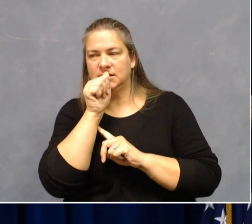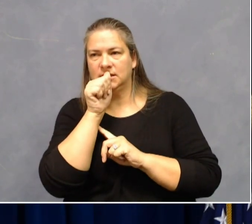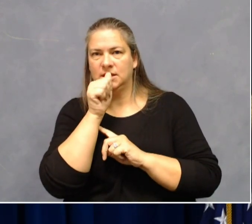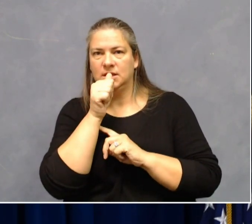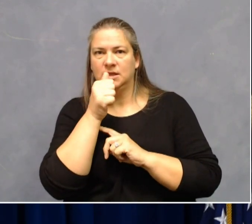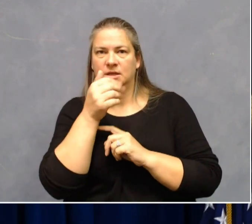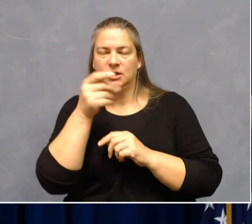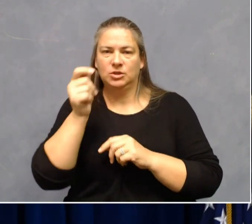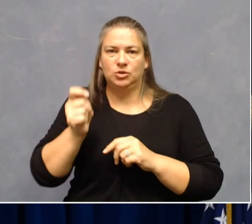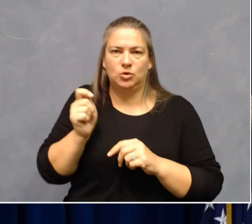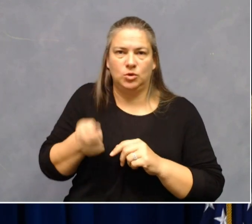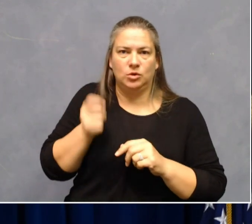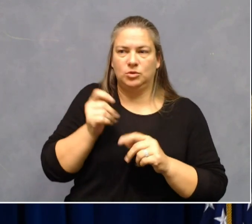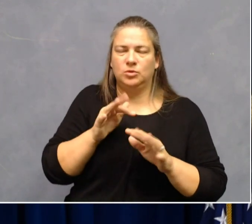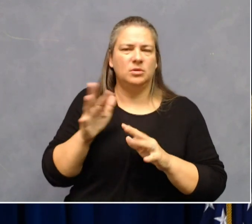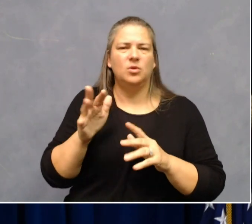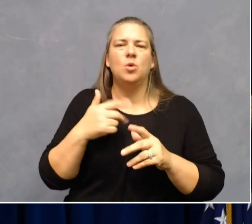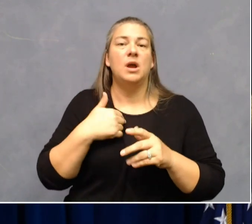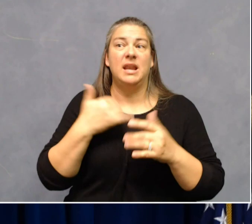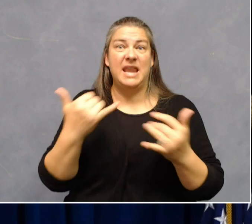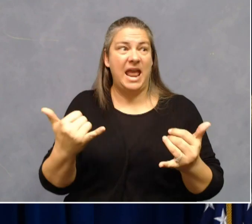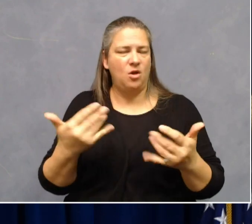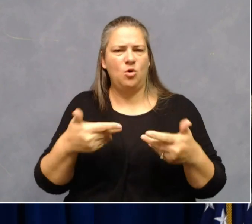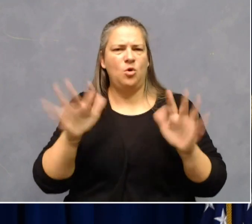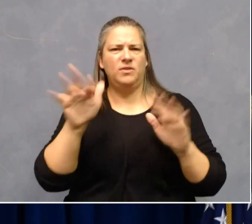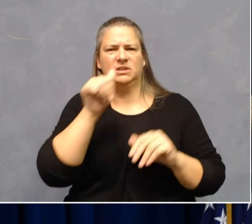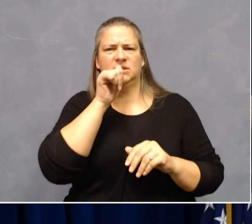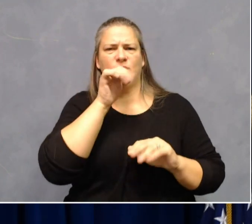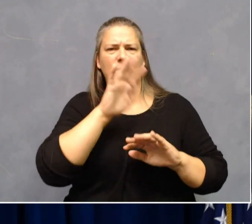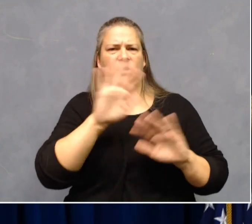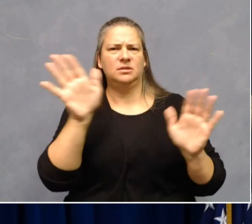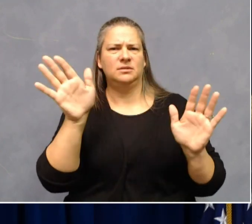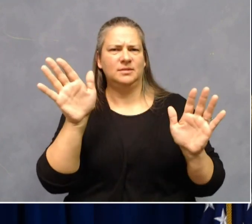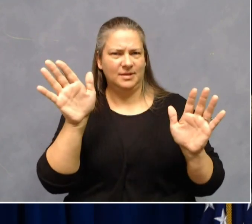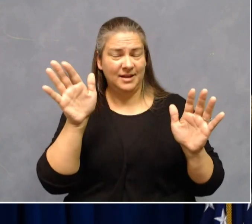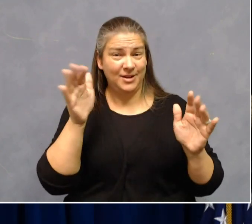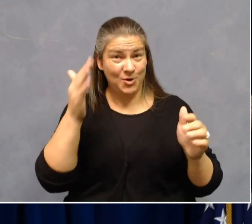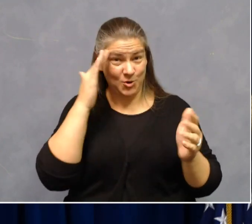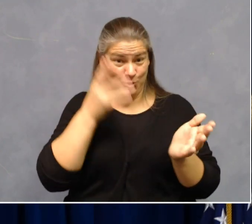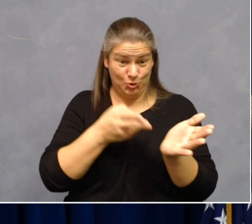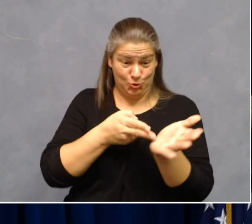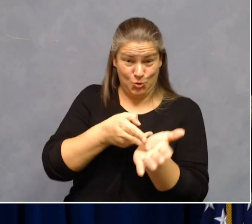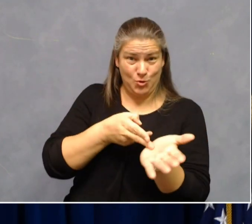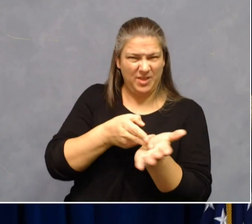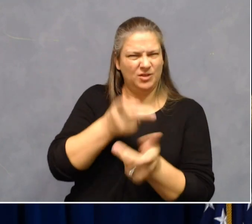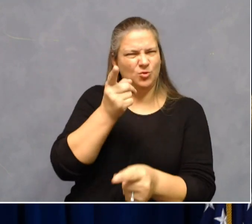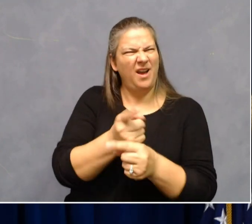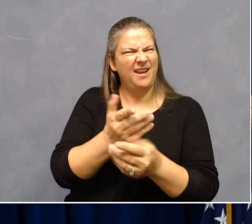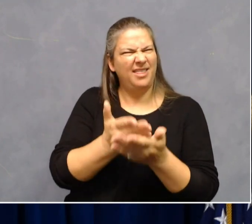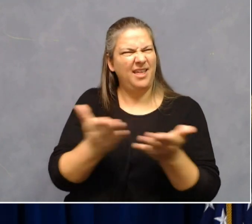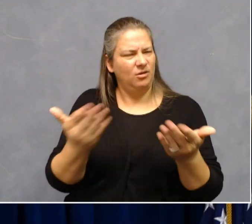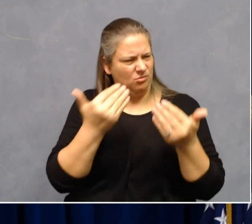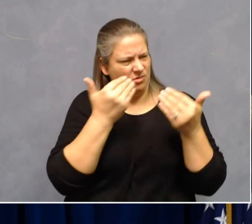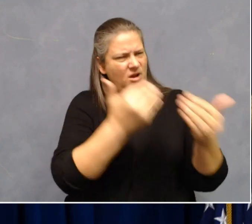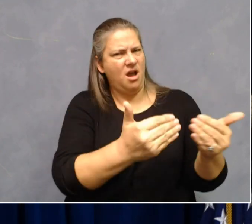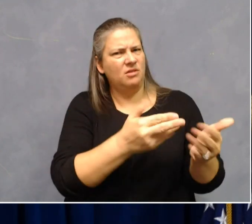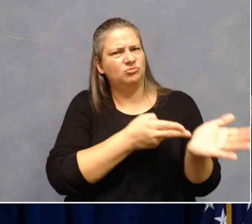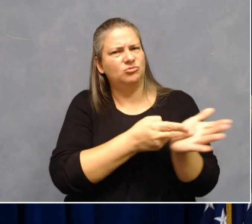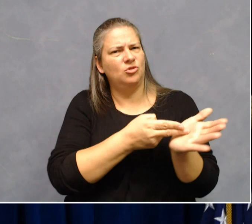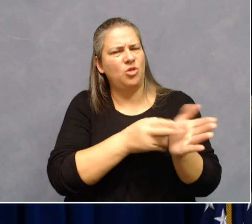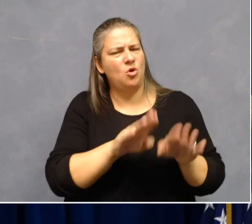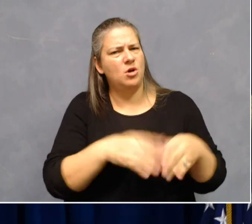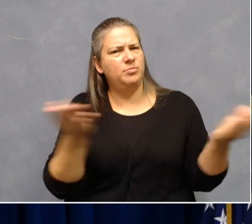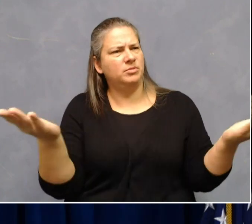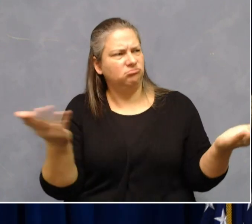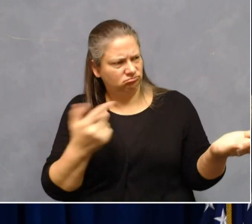all of it. Many people say the truth will set you free. Well, the truth is the right thing to do no matter what. So no half truths,